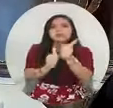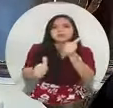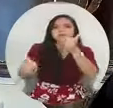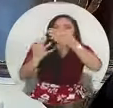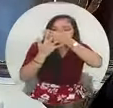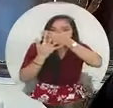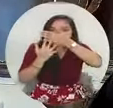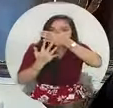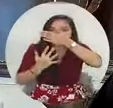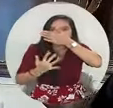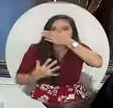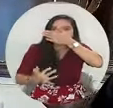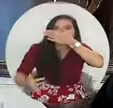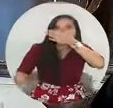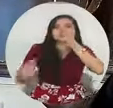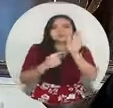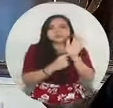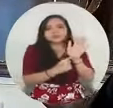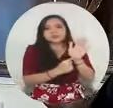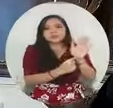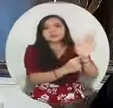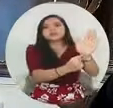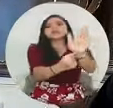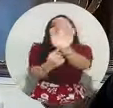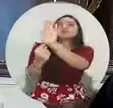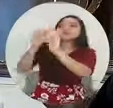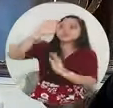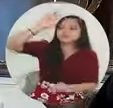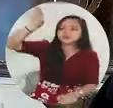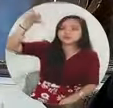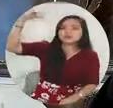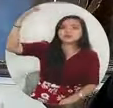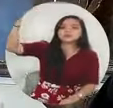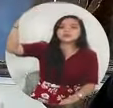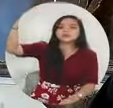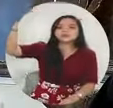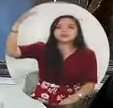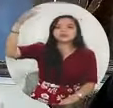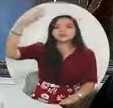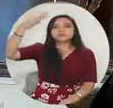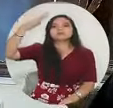every drop of blood testifies of